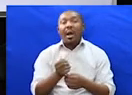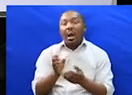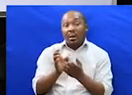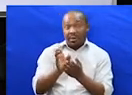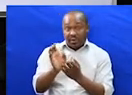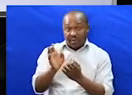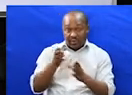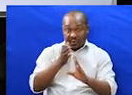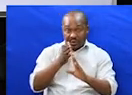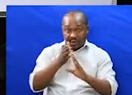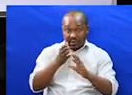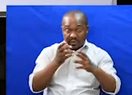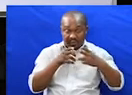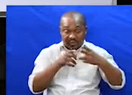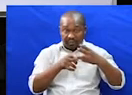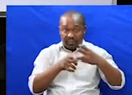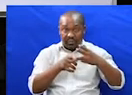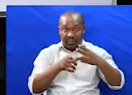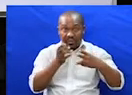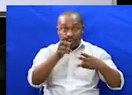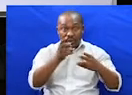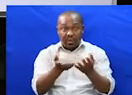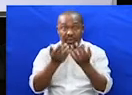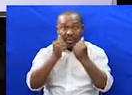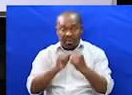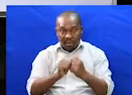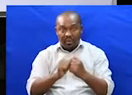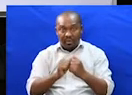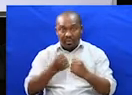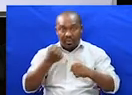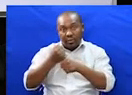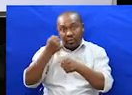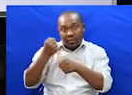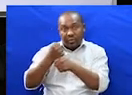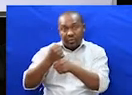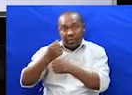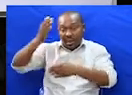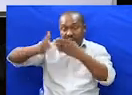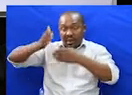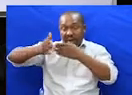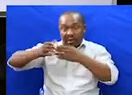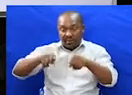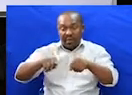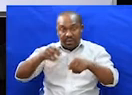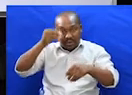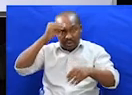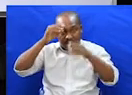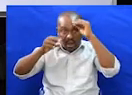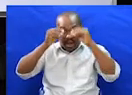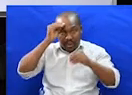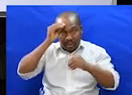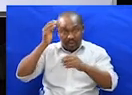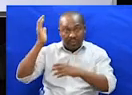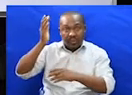specific objectives that you are supposed to be able to do at the end of this learning session.